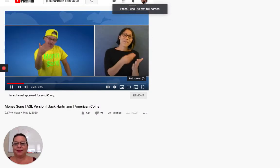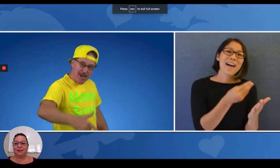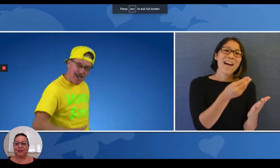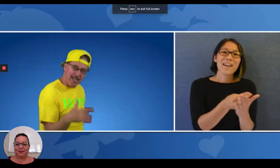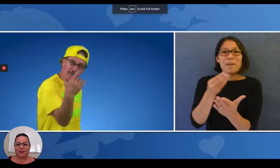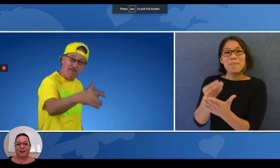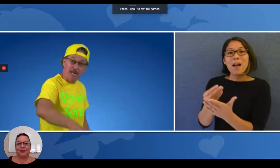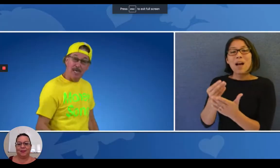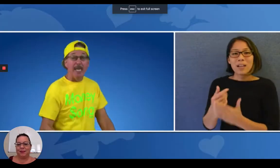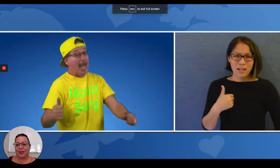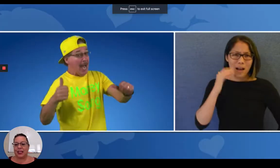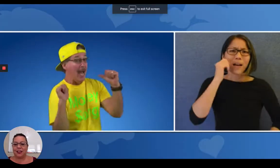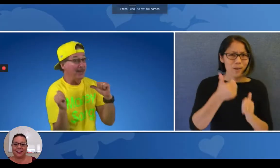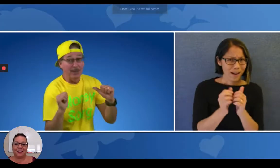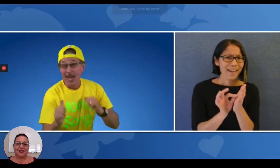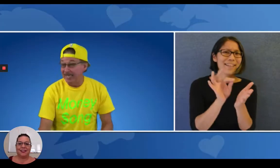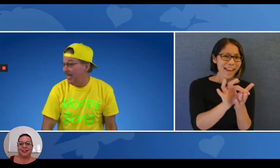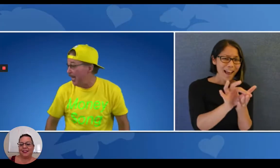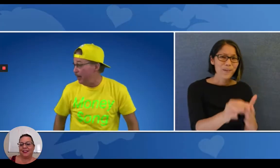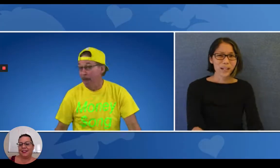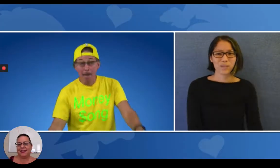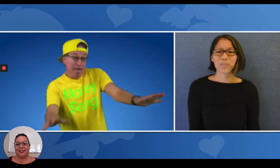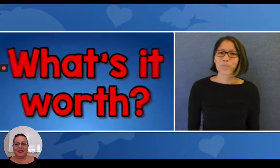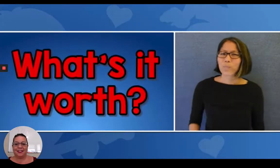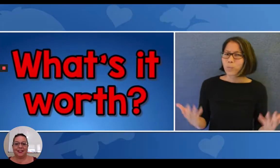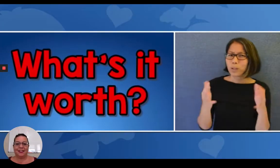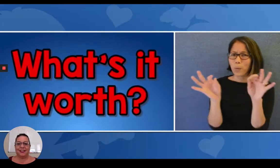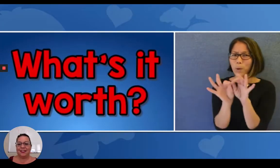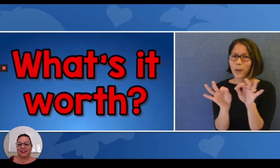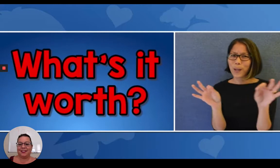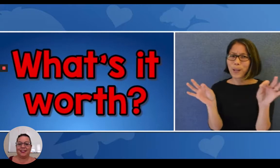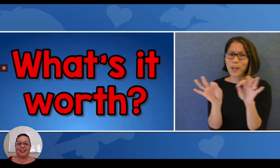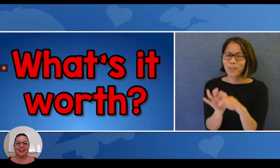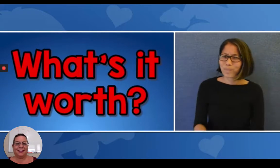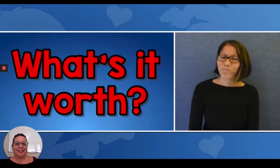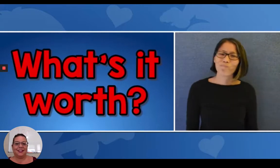pocket. Money, I know how to count it. What's it